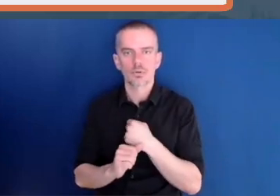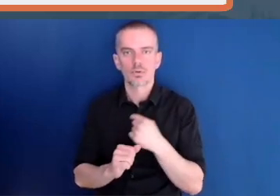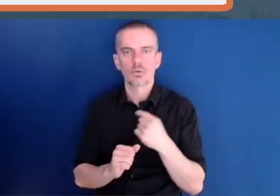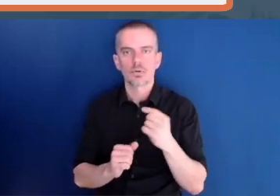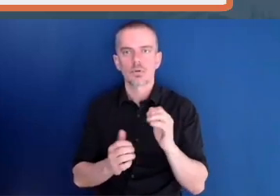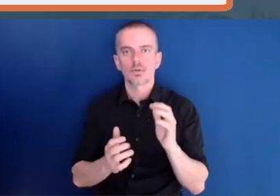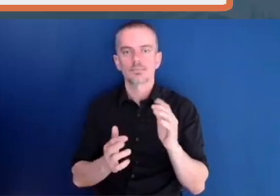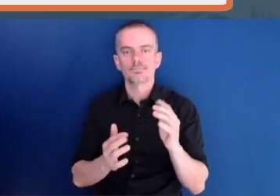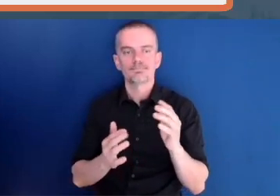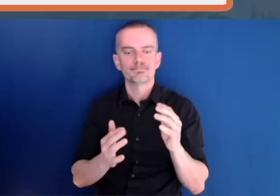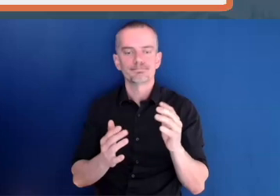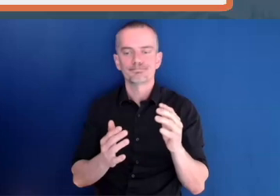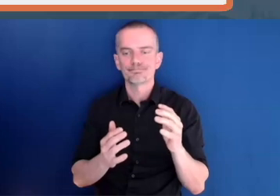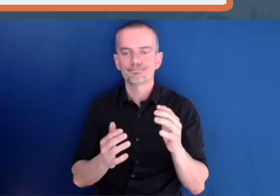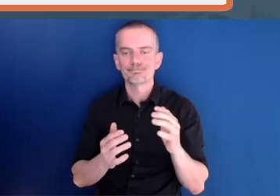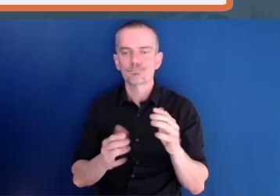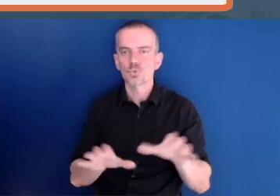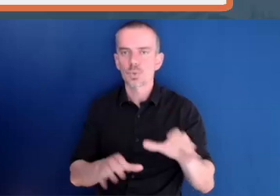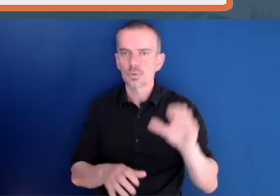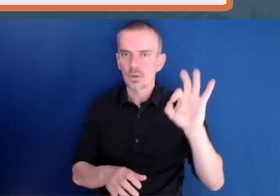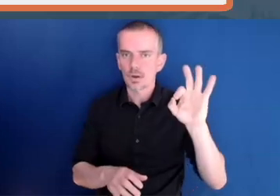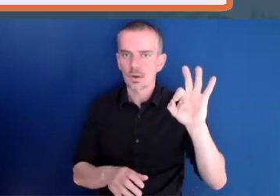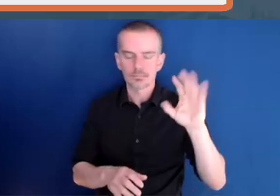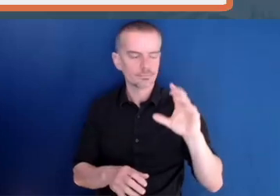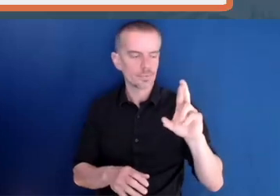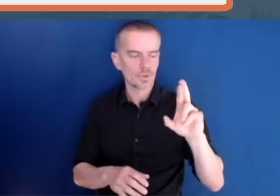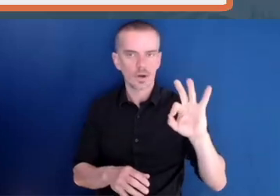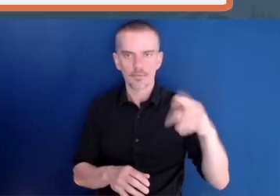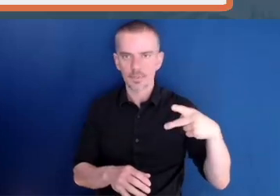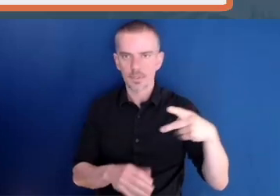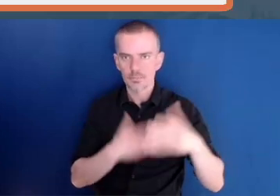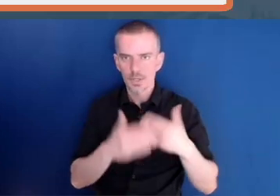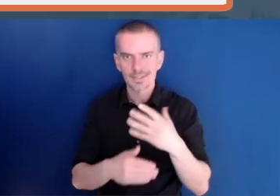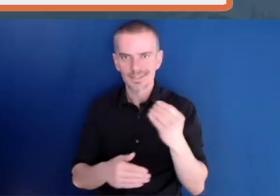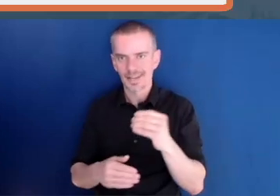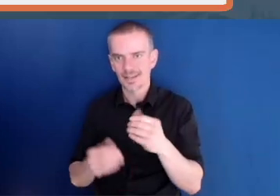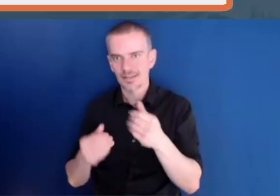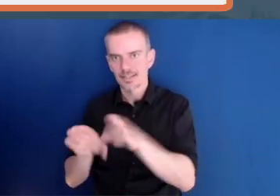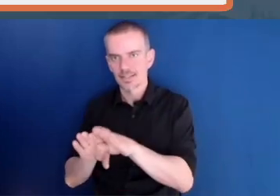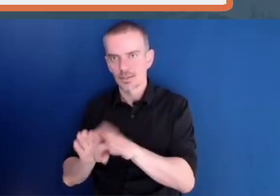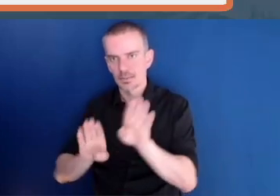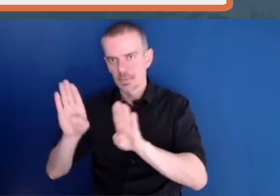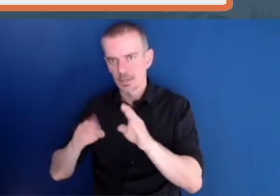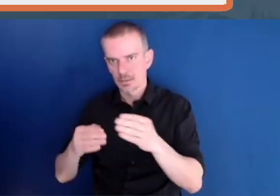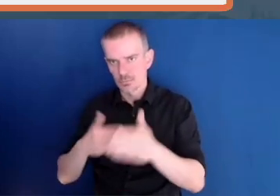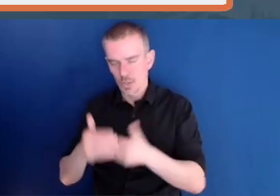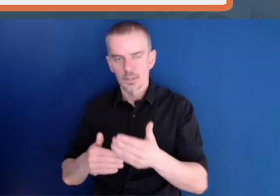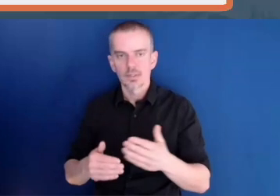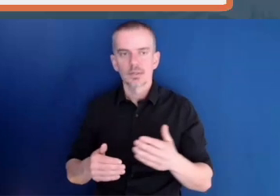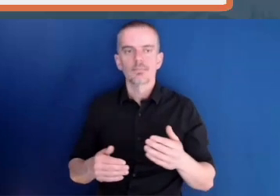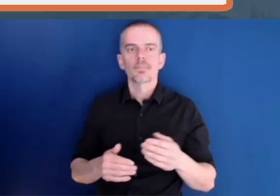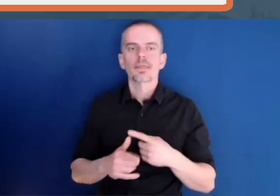dealing with the RFP process as well as the sealed bid process. And then we're going to talk a little later about